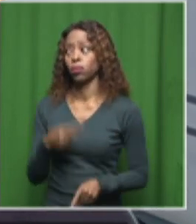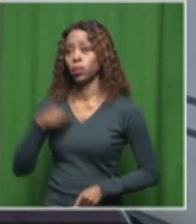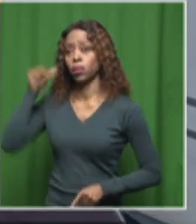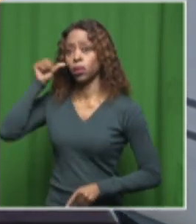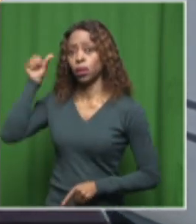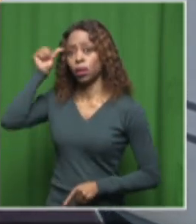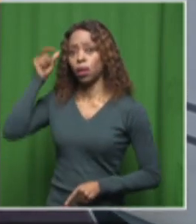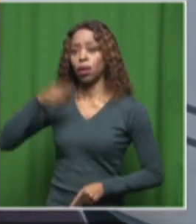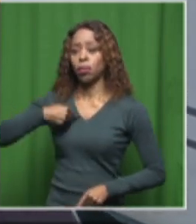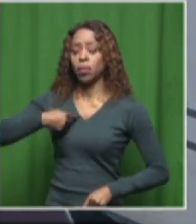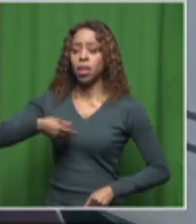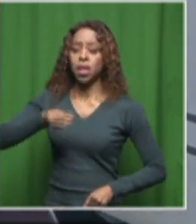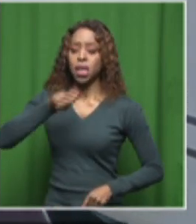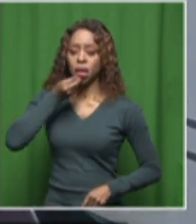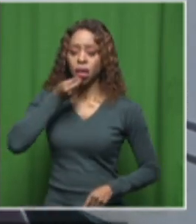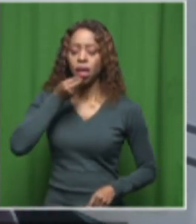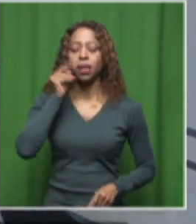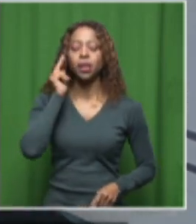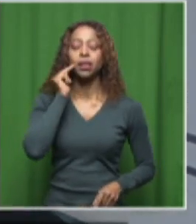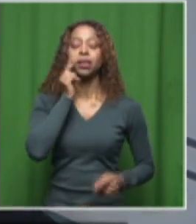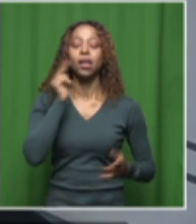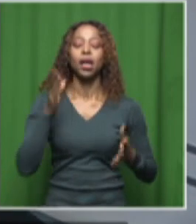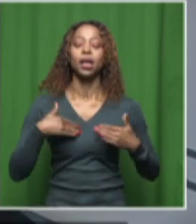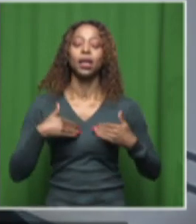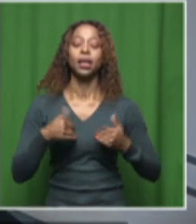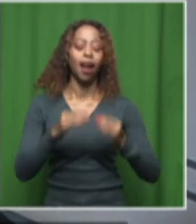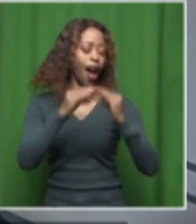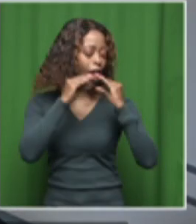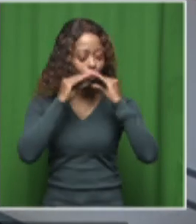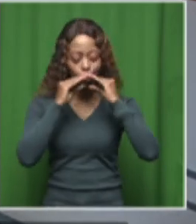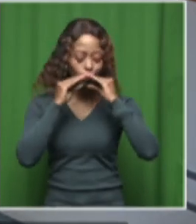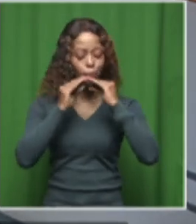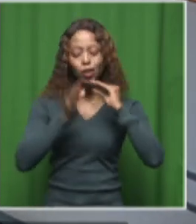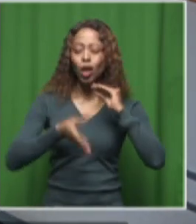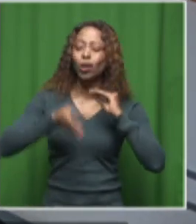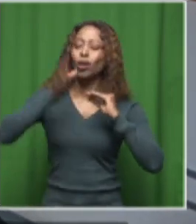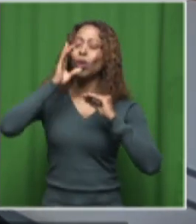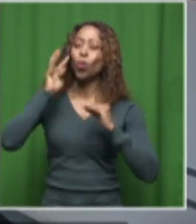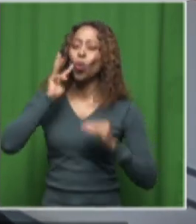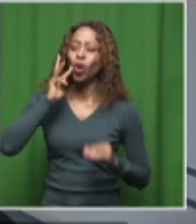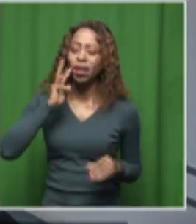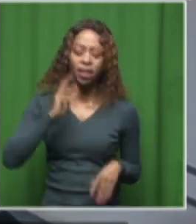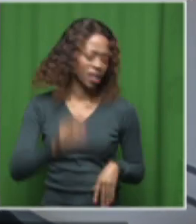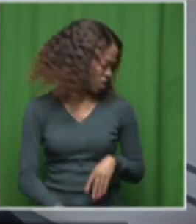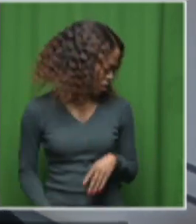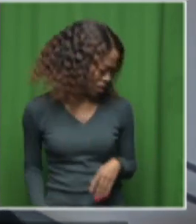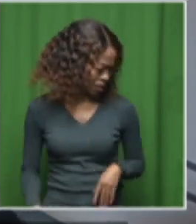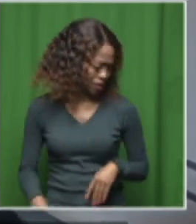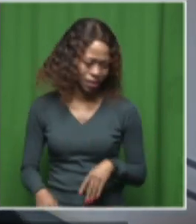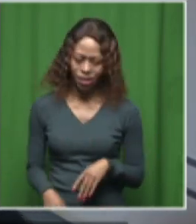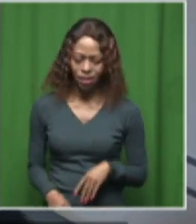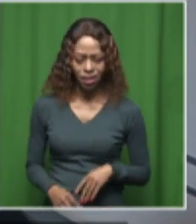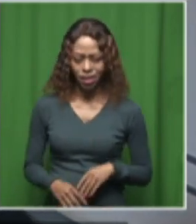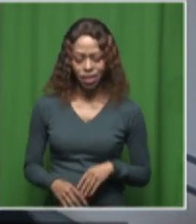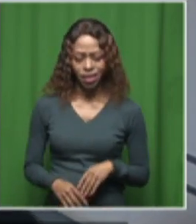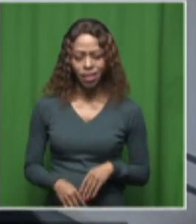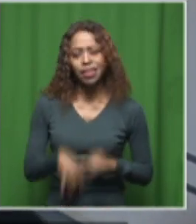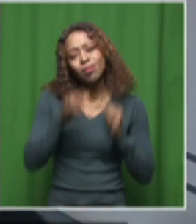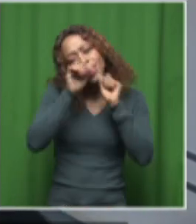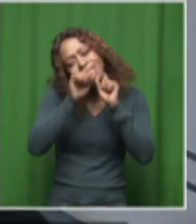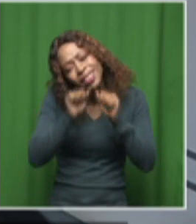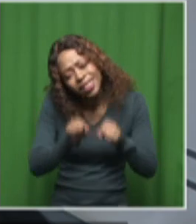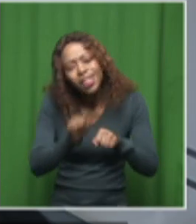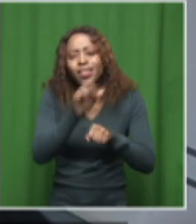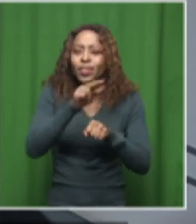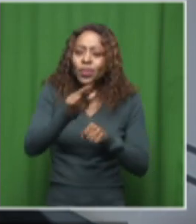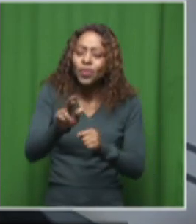see myself eating a nice healthy sandwich and then drinking water to down your whole life. No, my kids are. No. But you're quite right. It needs